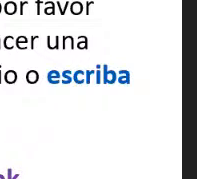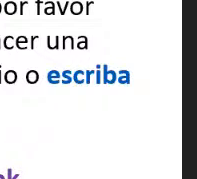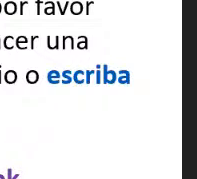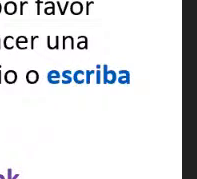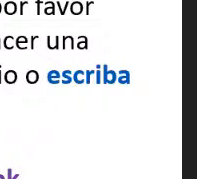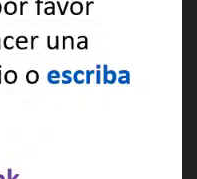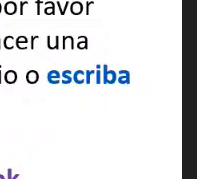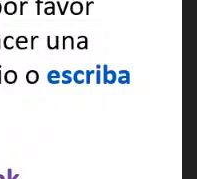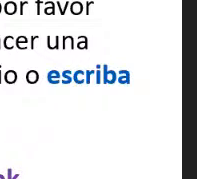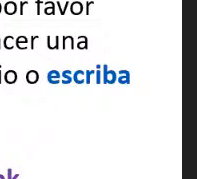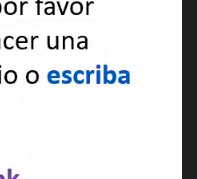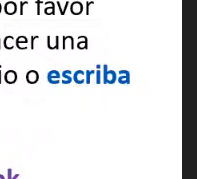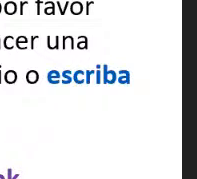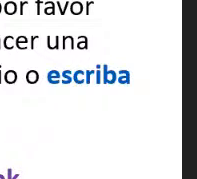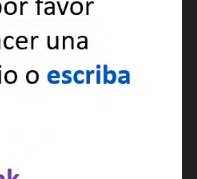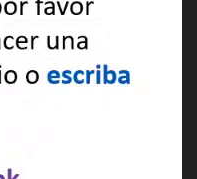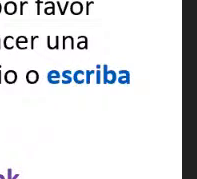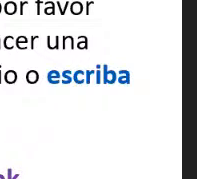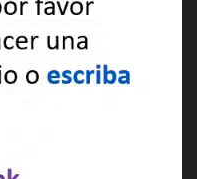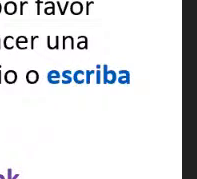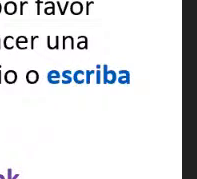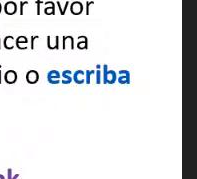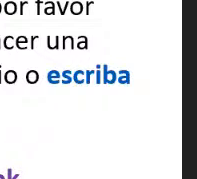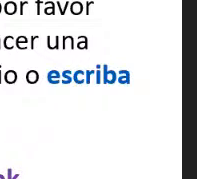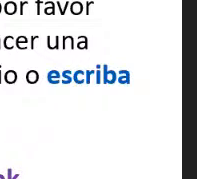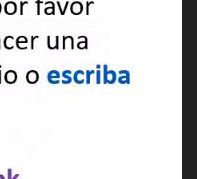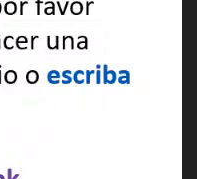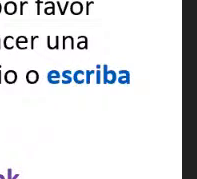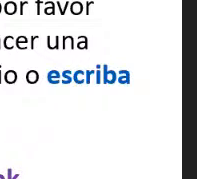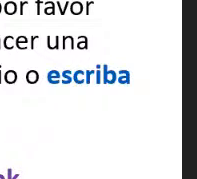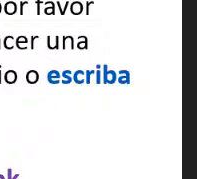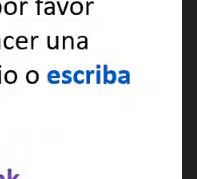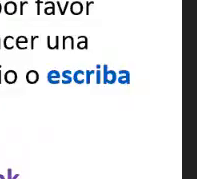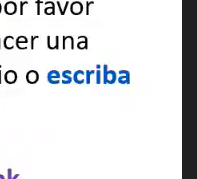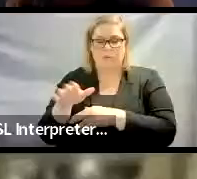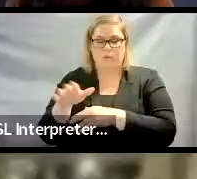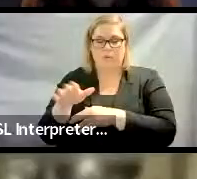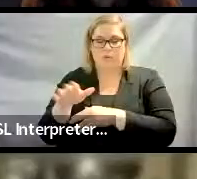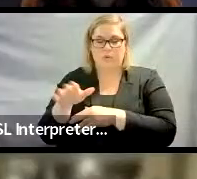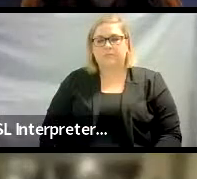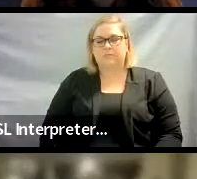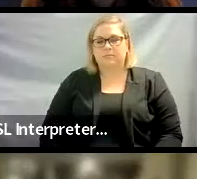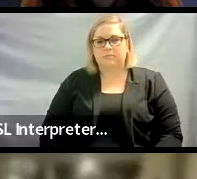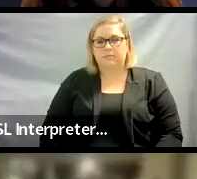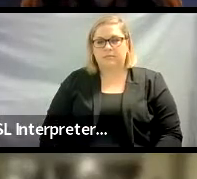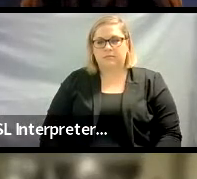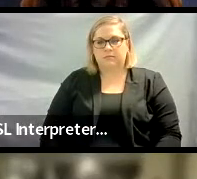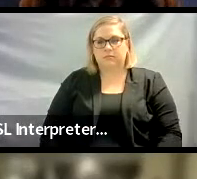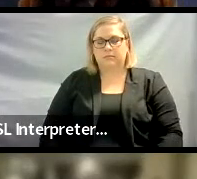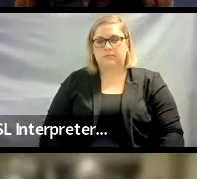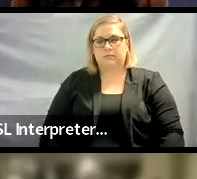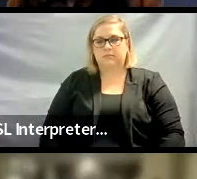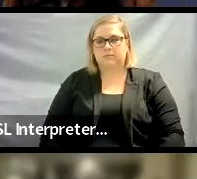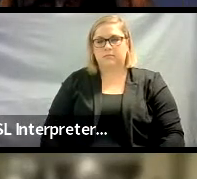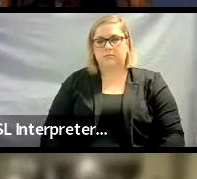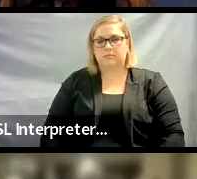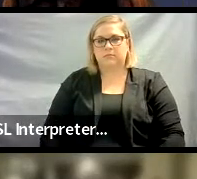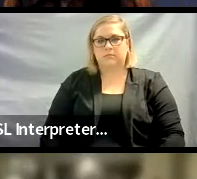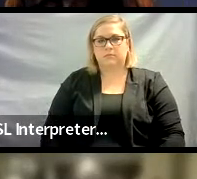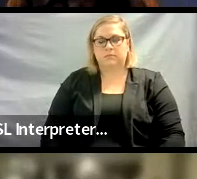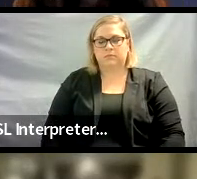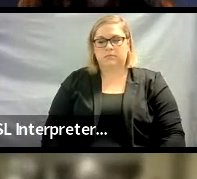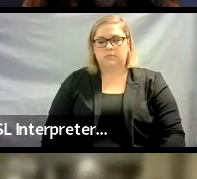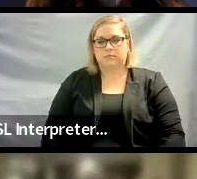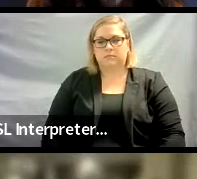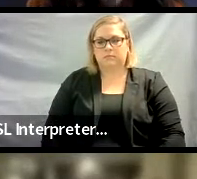Just to be more involved and supporting getting things done. I'm like really impressed by them, and really it's